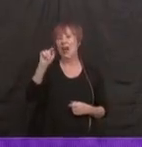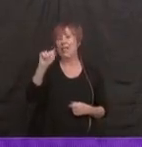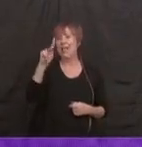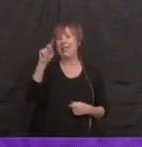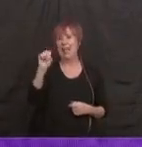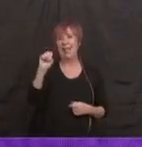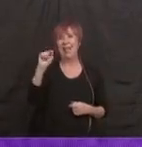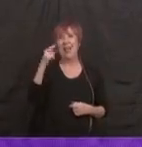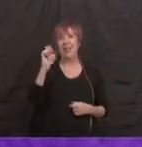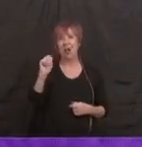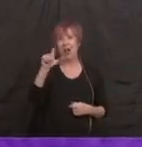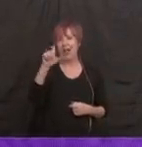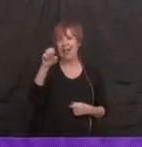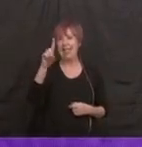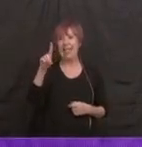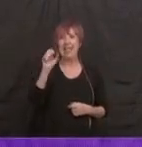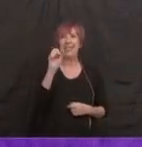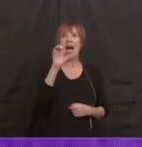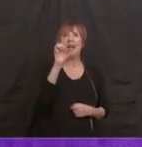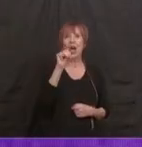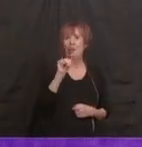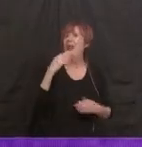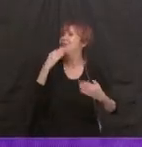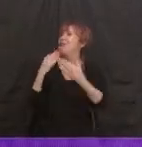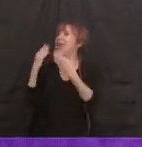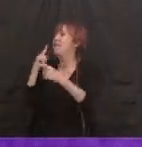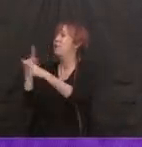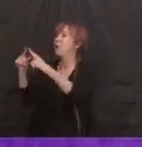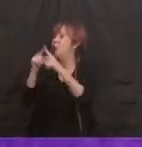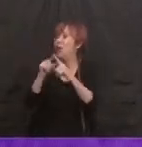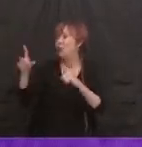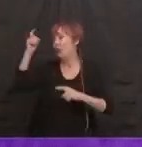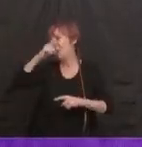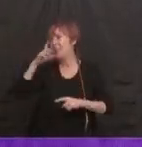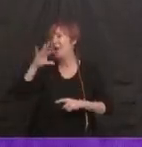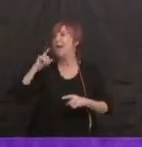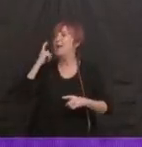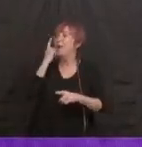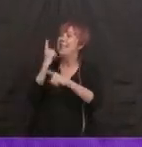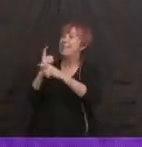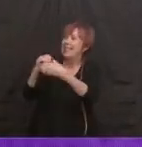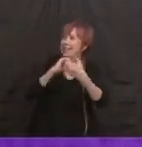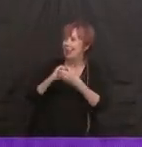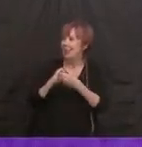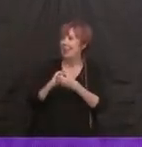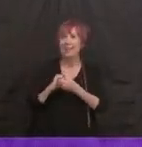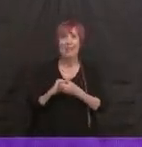starztakethelead.com. So thank you all for your words, your wisdom, and your sisterhood. It's really powerful. Let's step